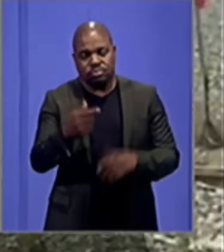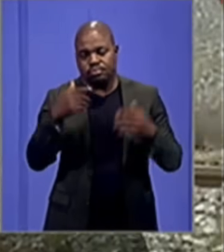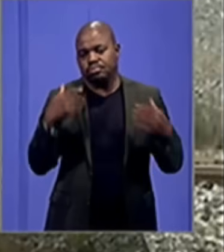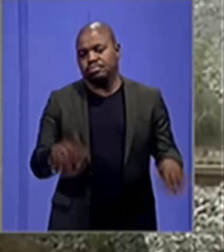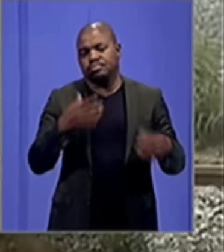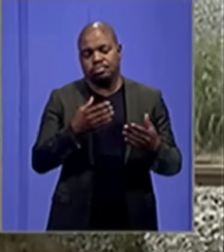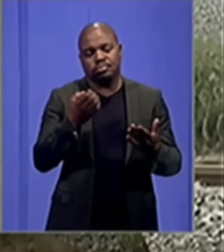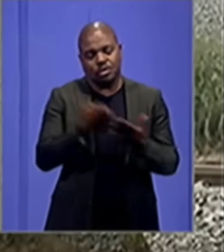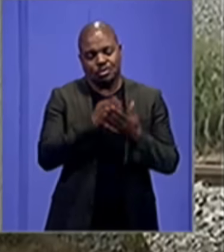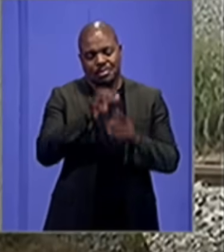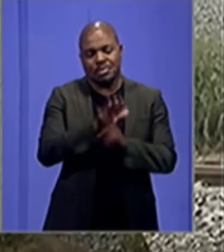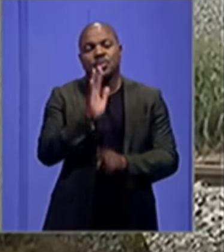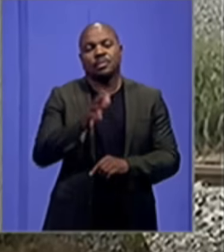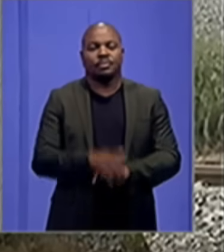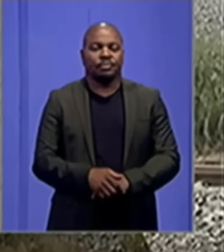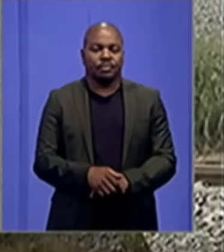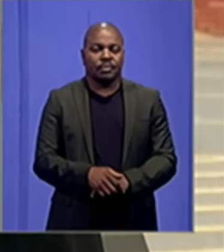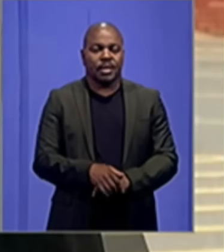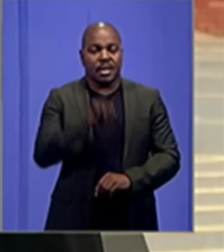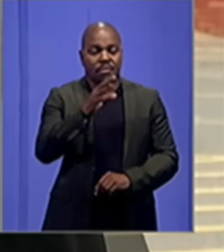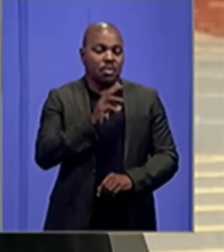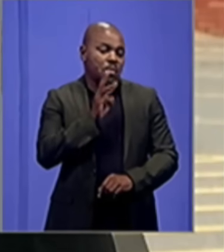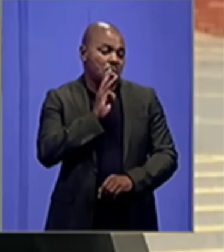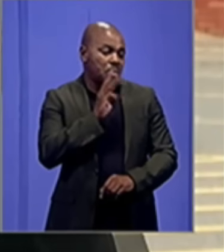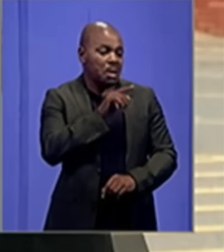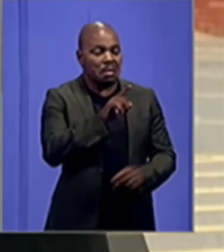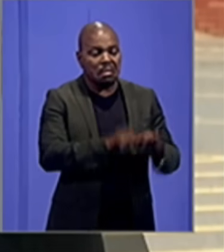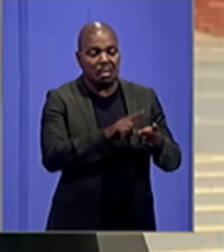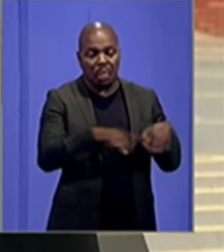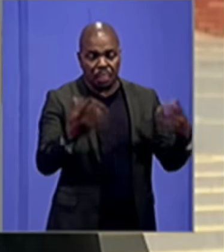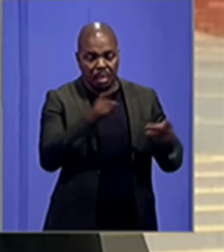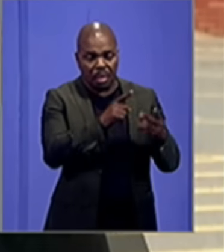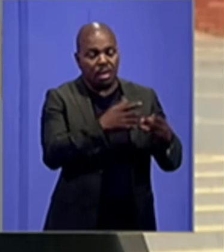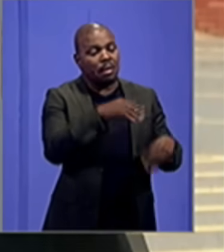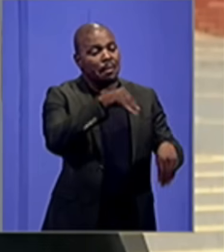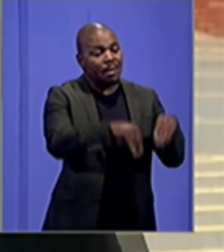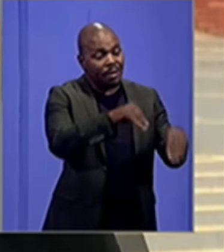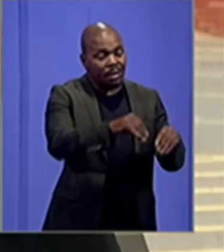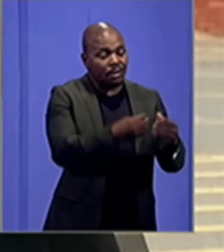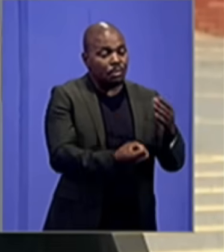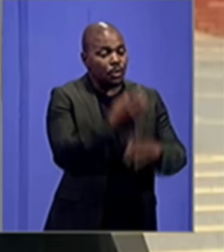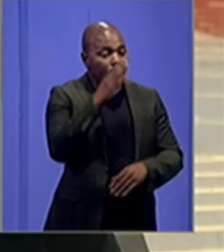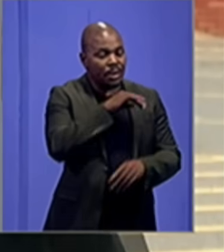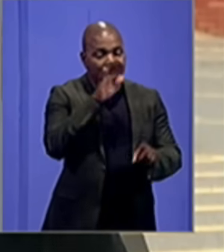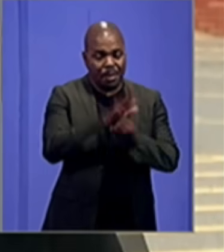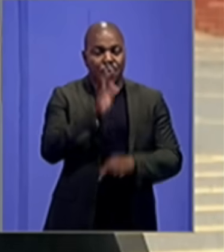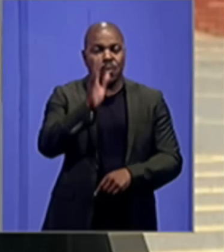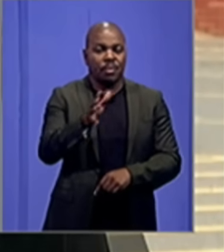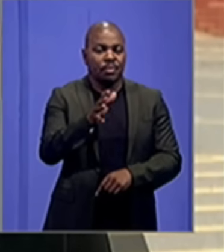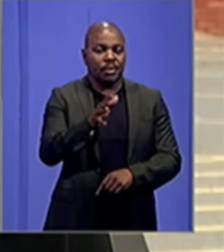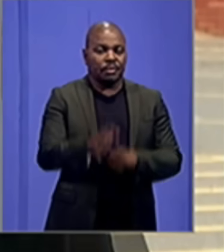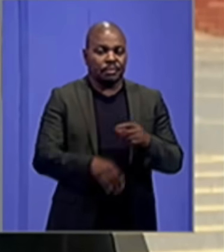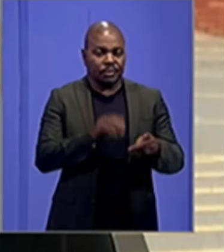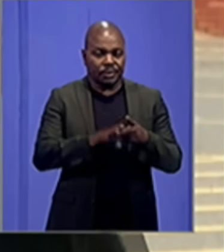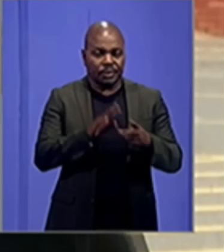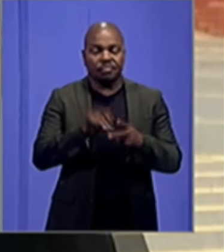bosula moruong wa naha. If there's zero production go the mining, almost instantly impact ya teng re tlo e feela ka the revenue